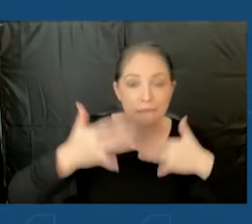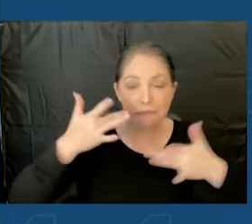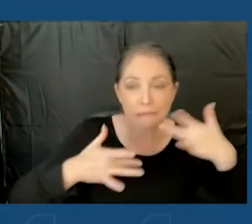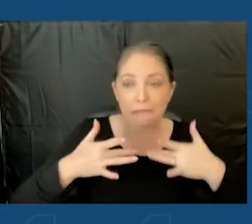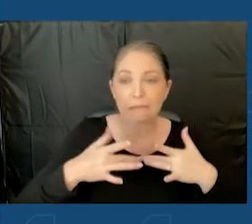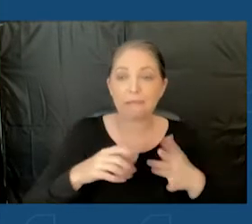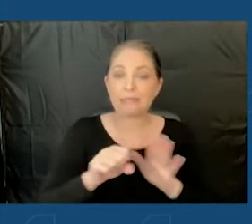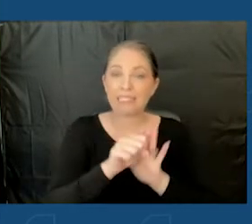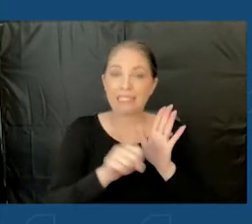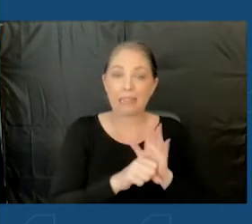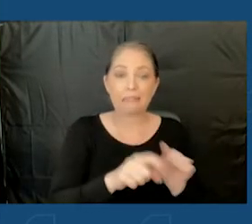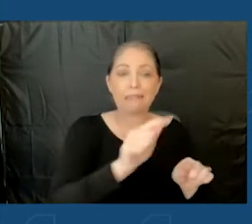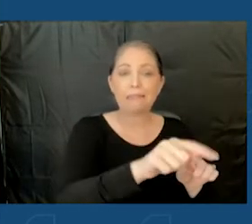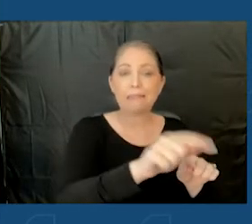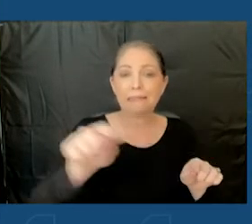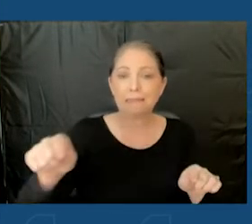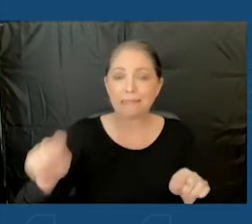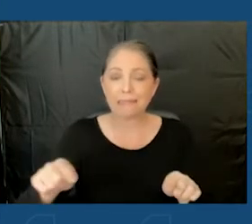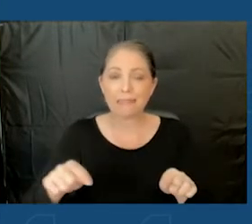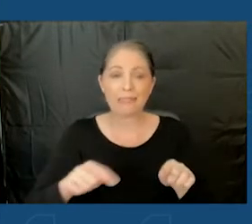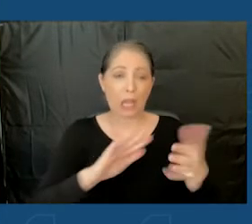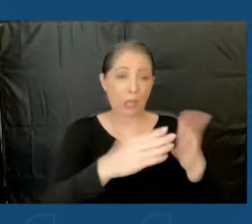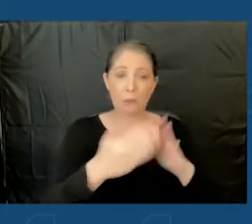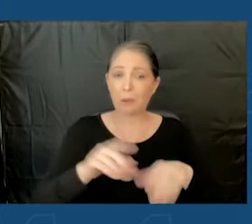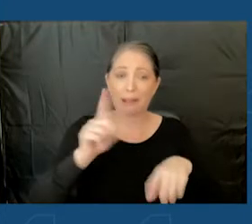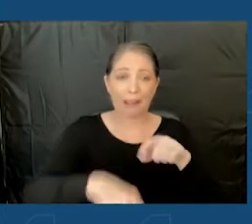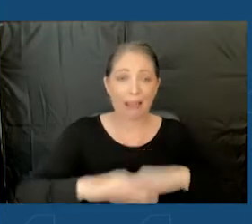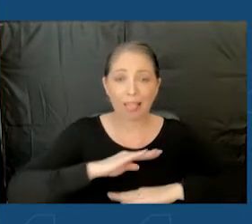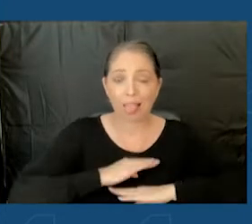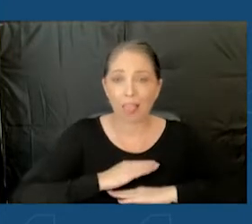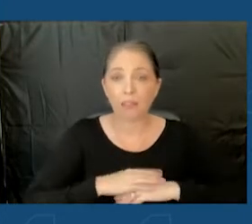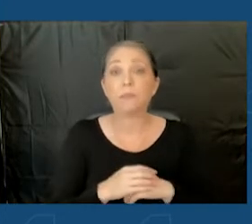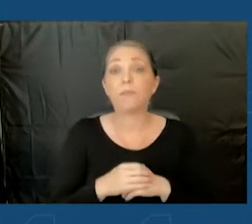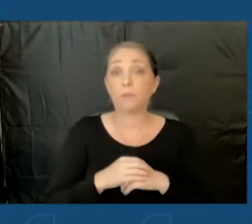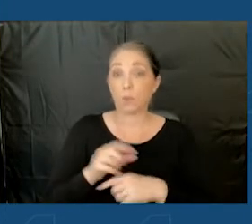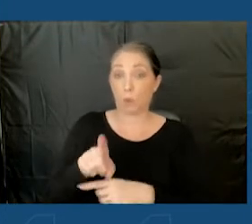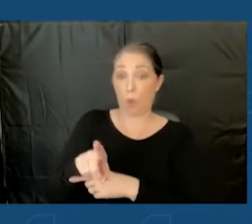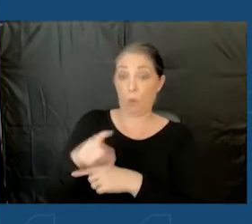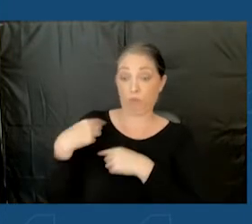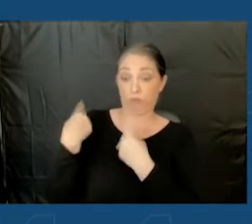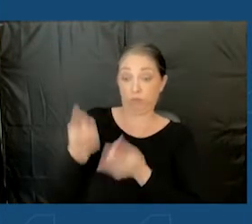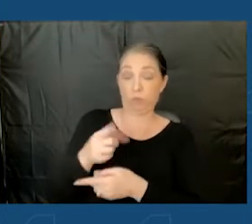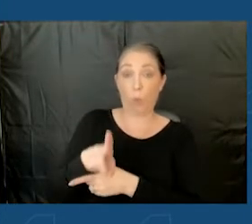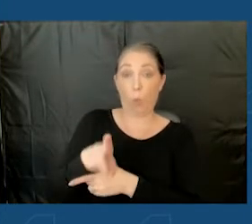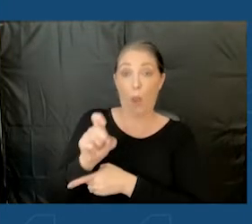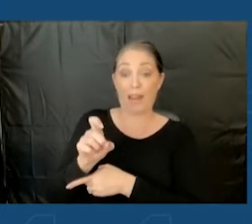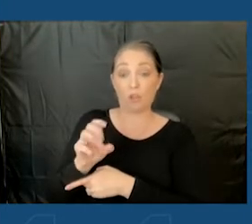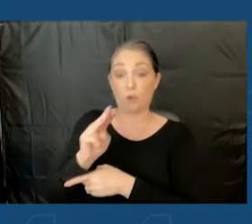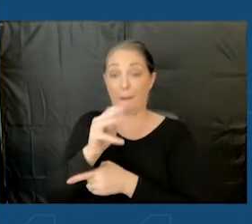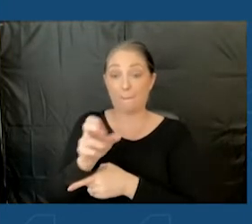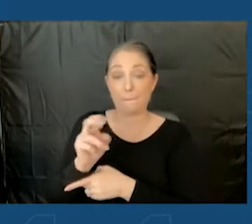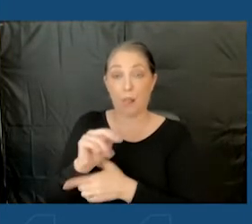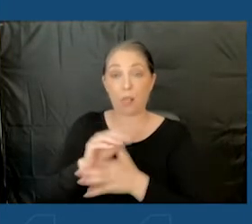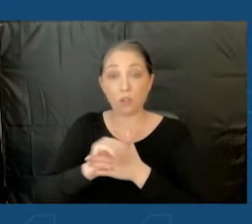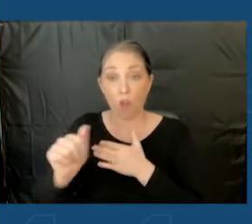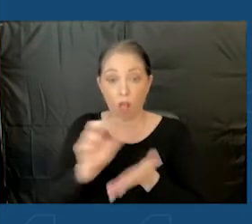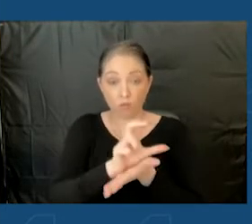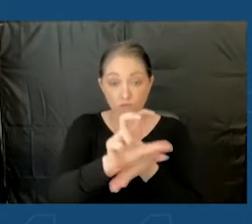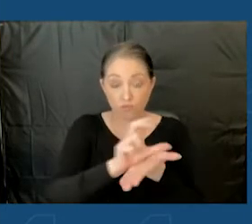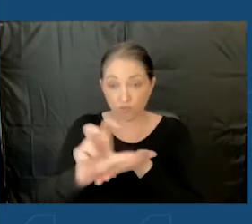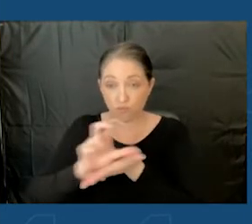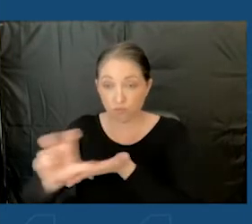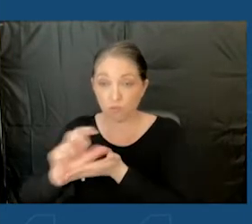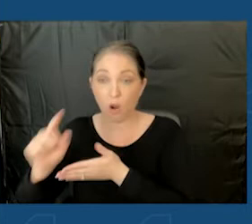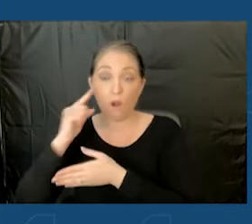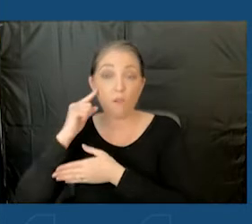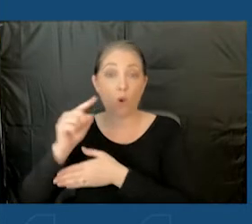not meet the needs of the communities. So thus far we've allocated over $100 million of the funding to create nearly 12,000 new child